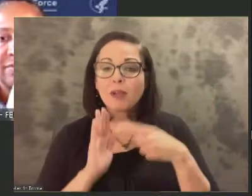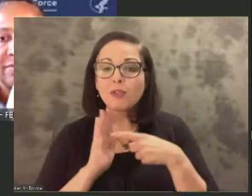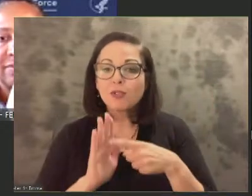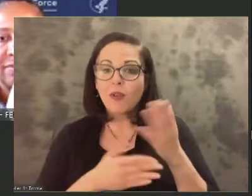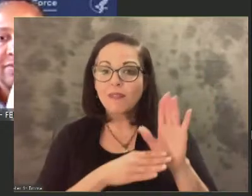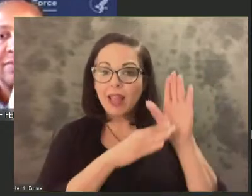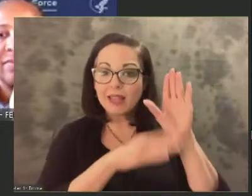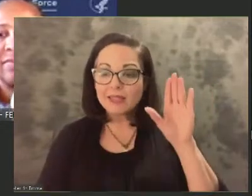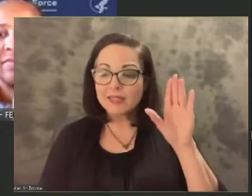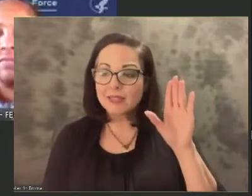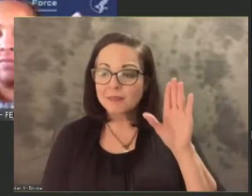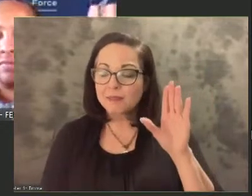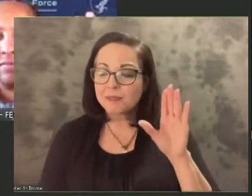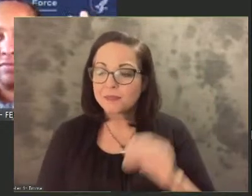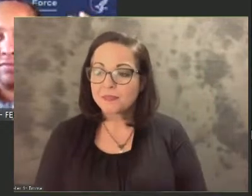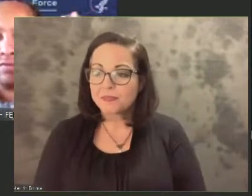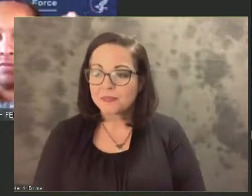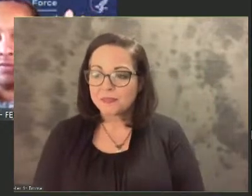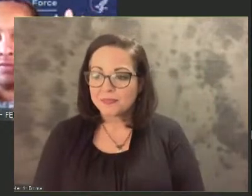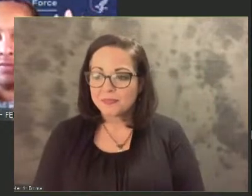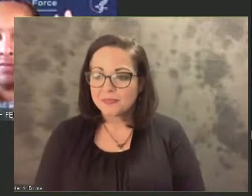hand.